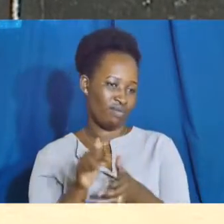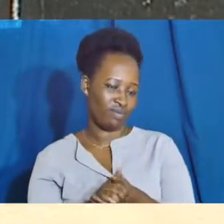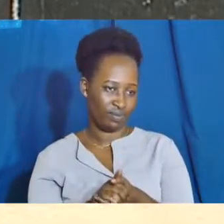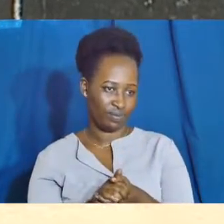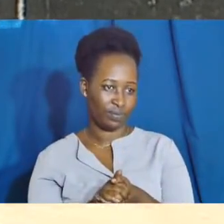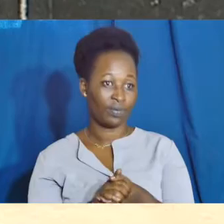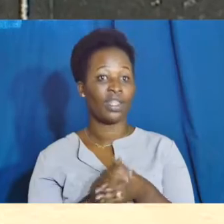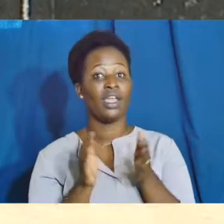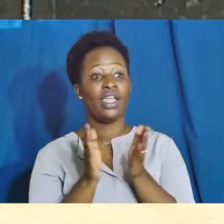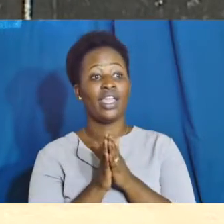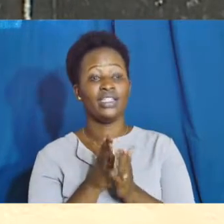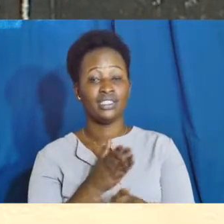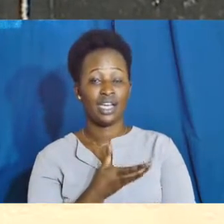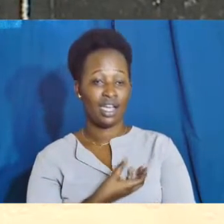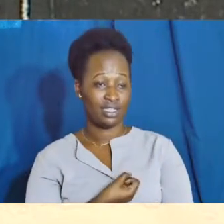It also has